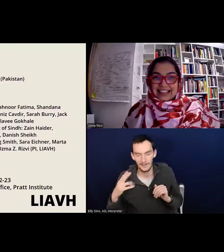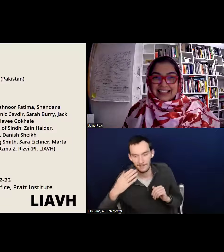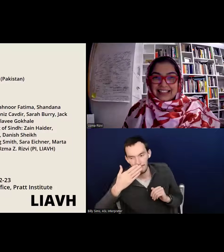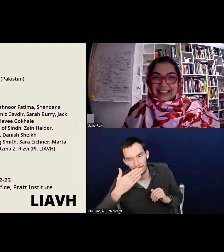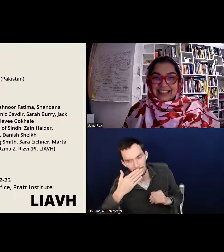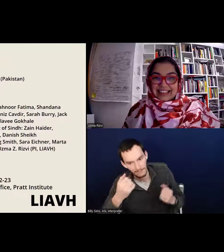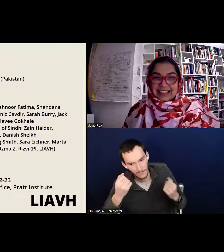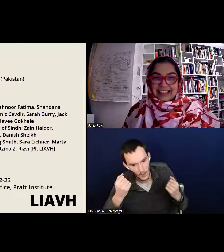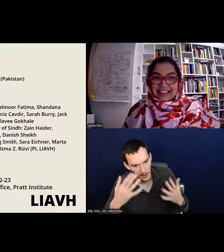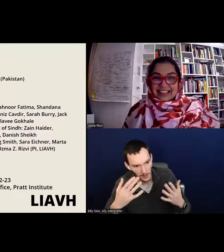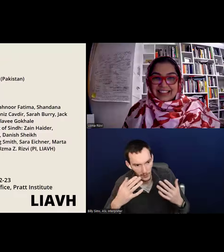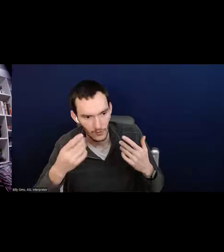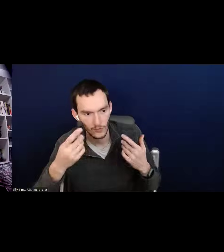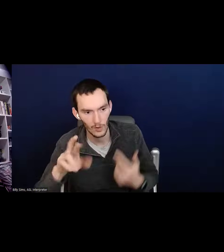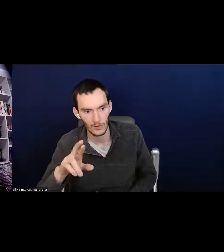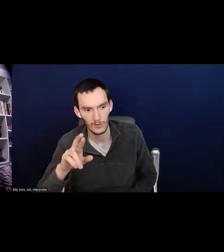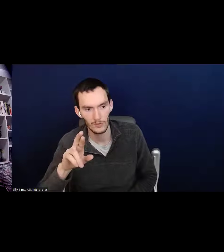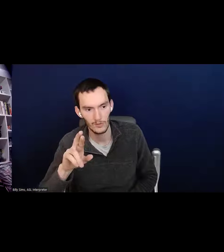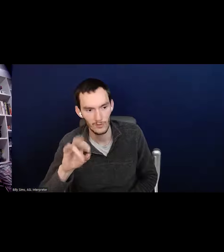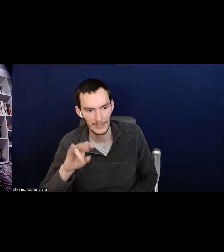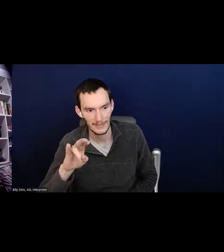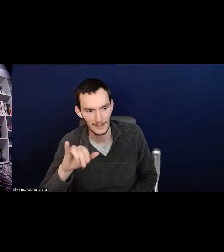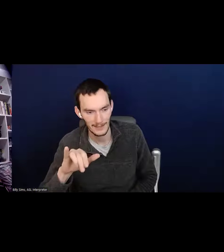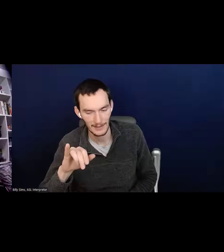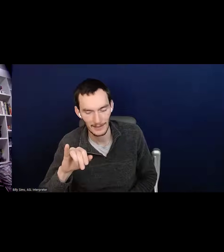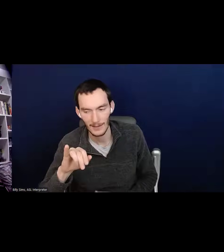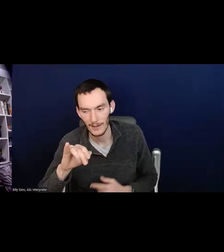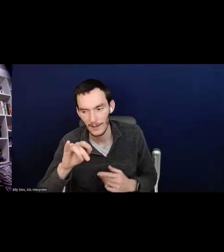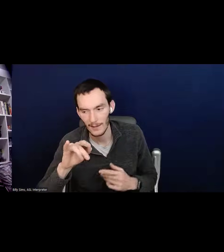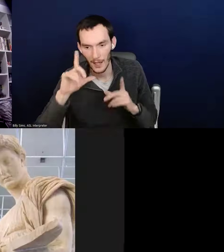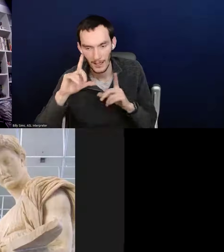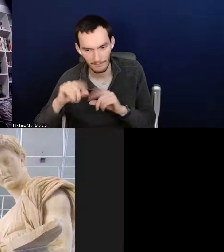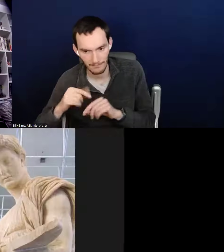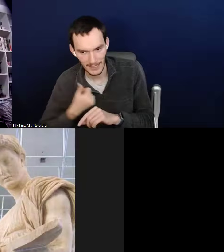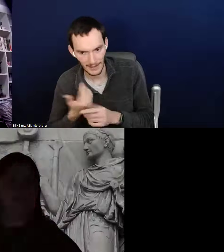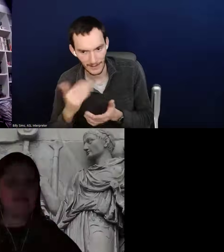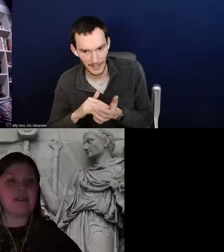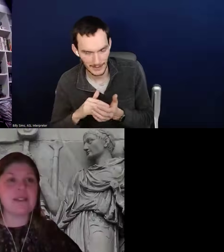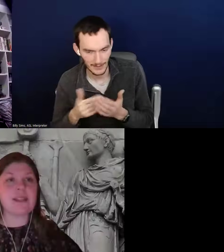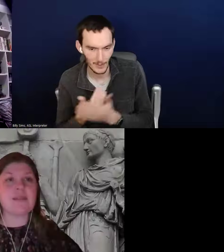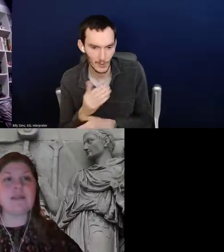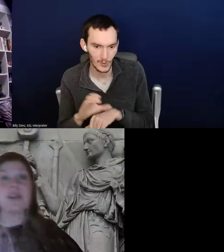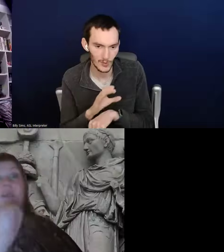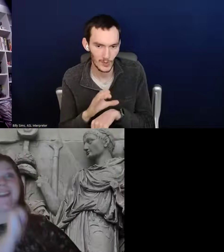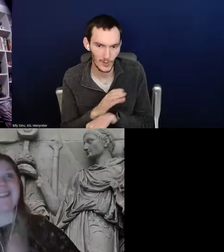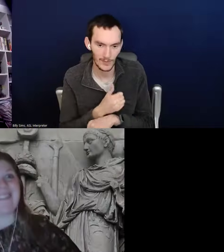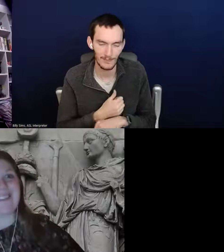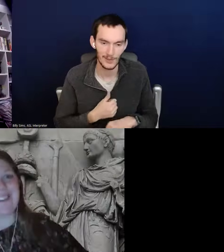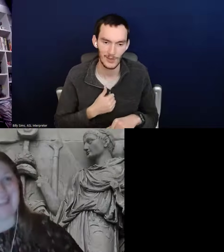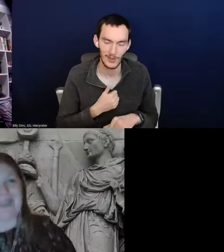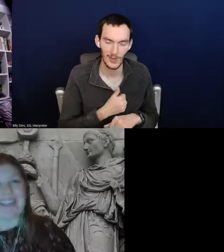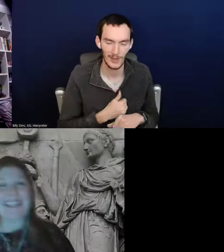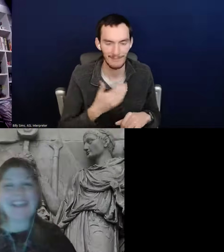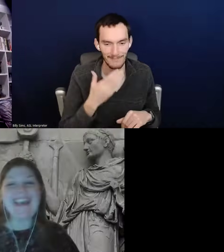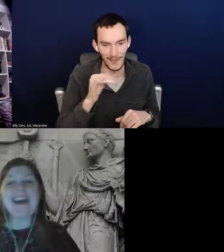a fascinating talk. And my video's off again. Sorry, new computer with very sticky mouse. Okay, there